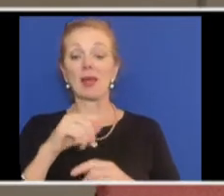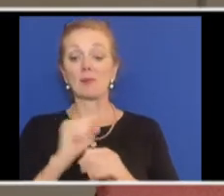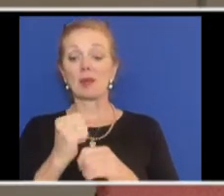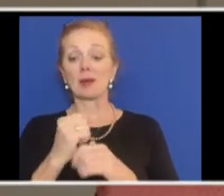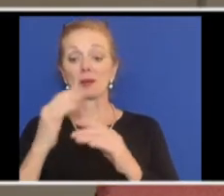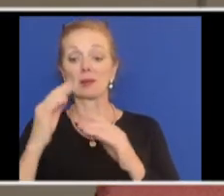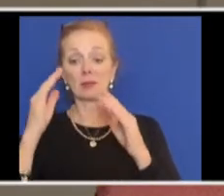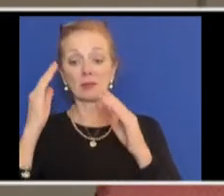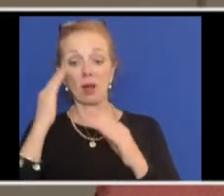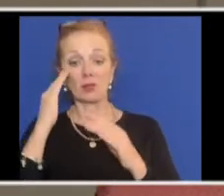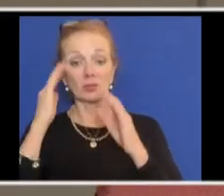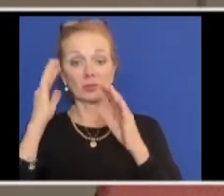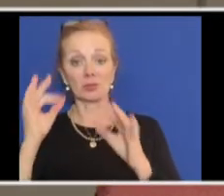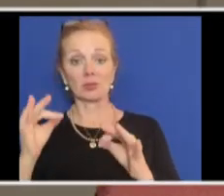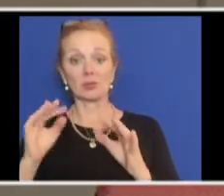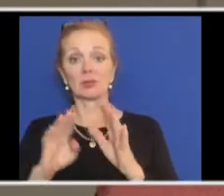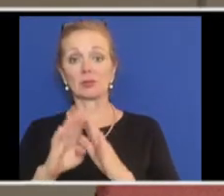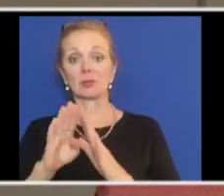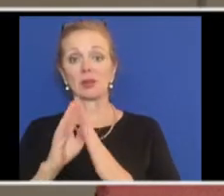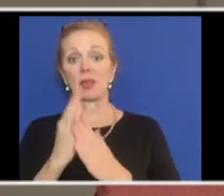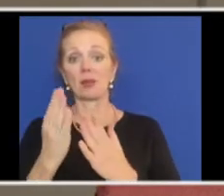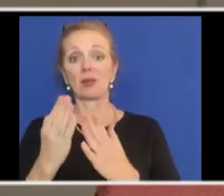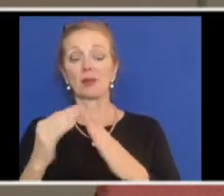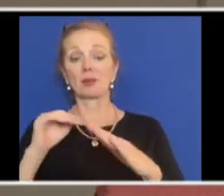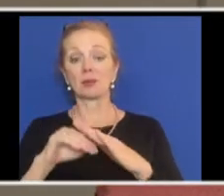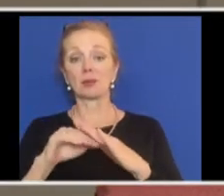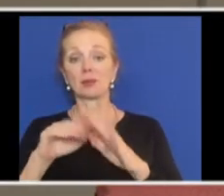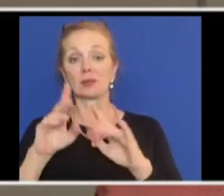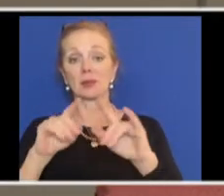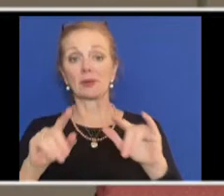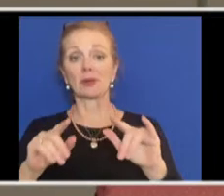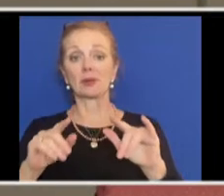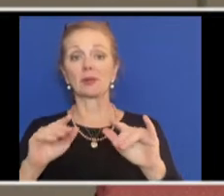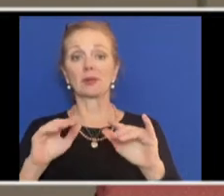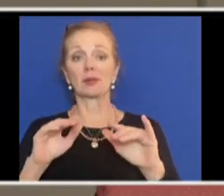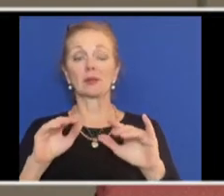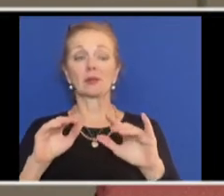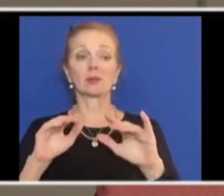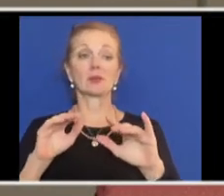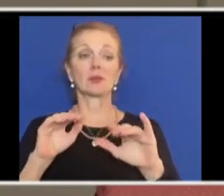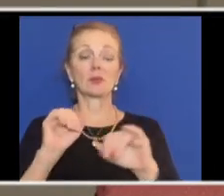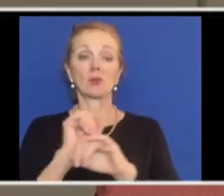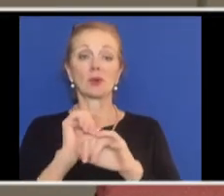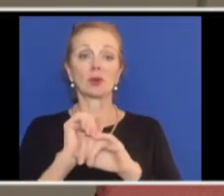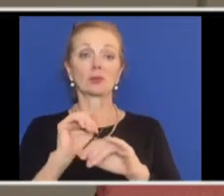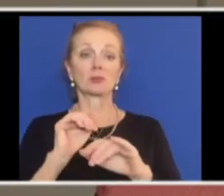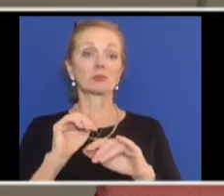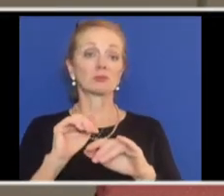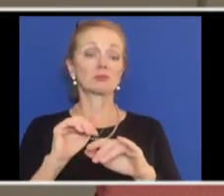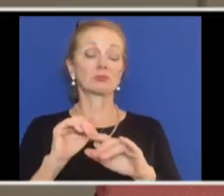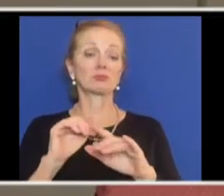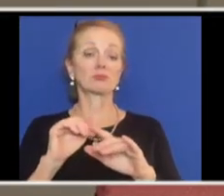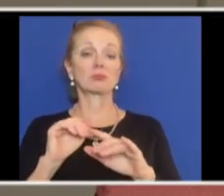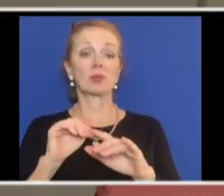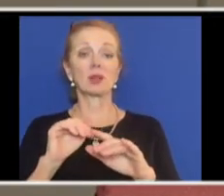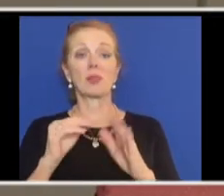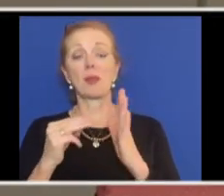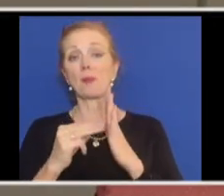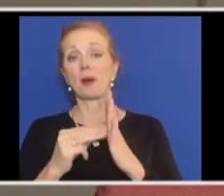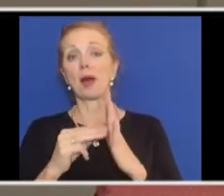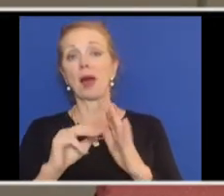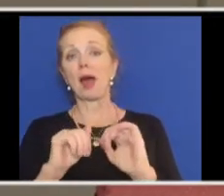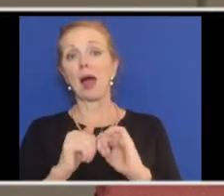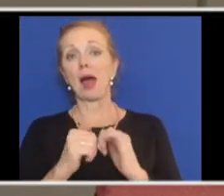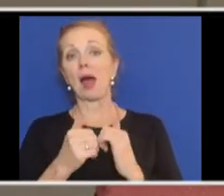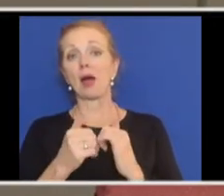to create something that was accessible to different levels of our Workforce the model was out there it is about how do we